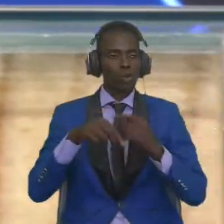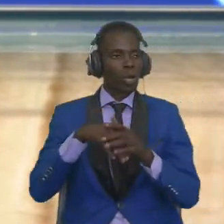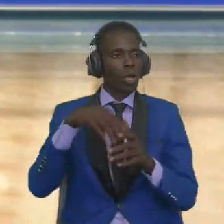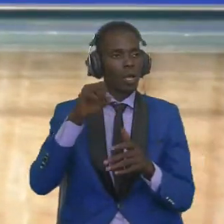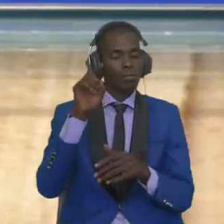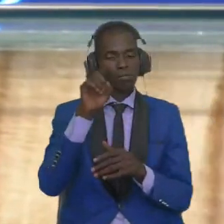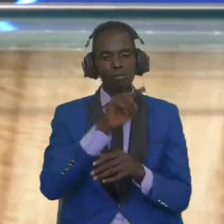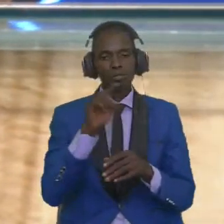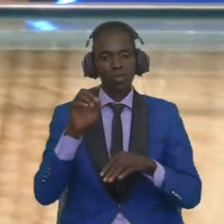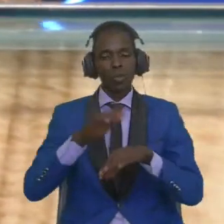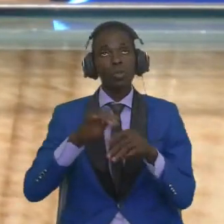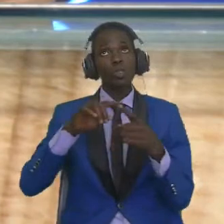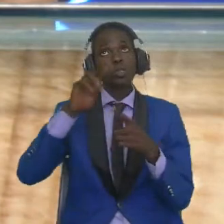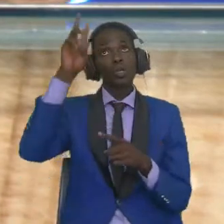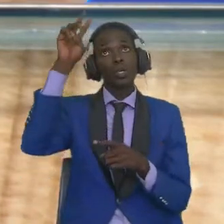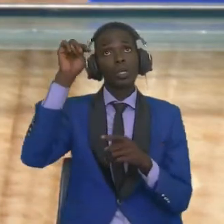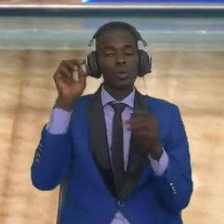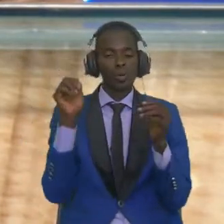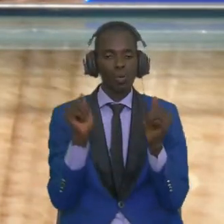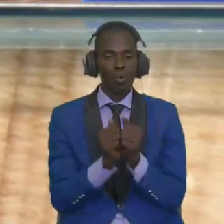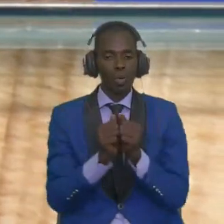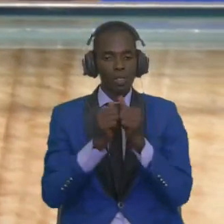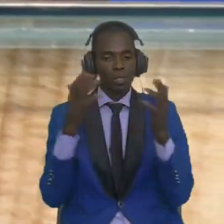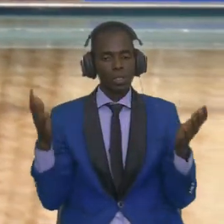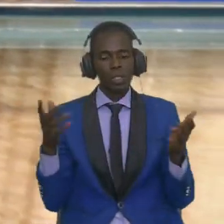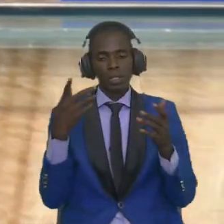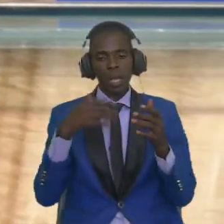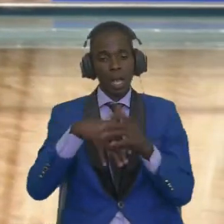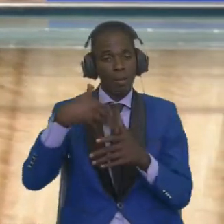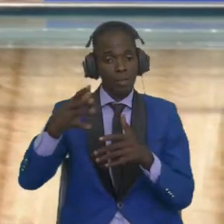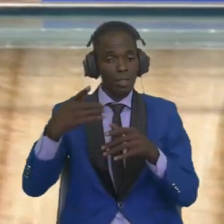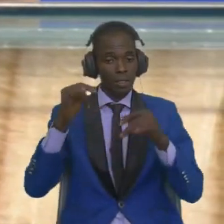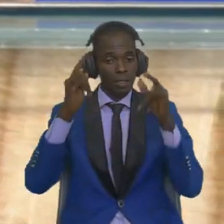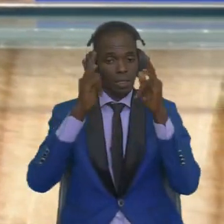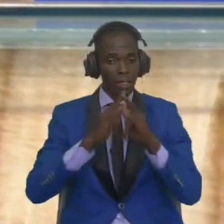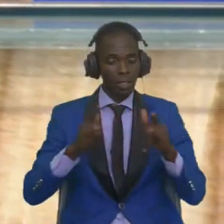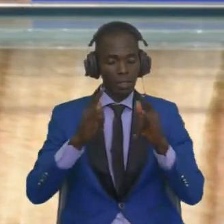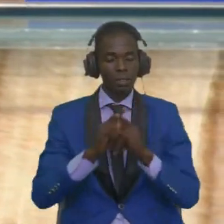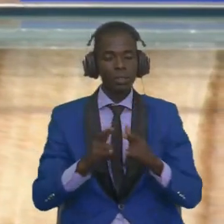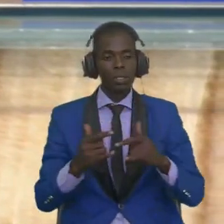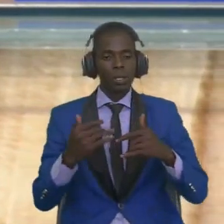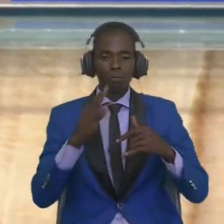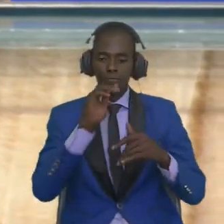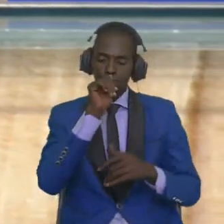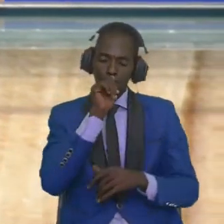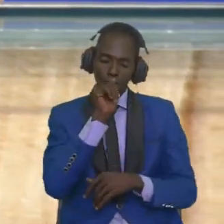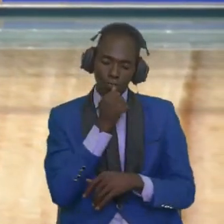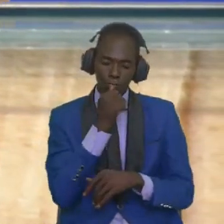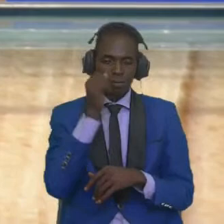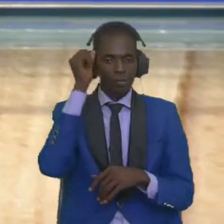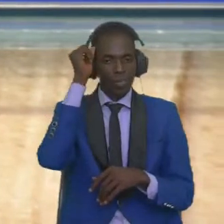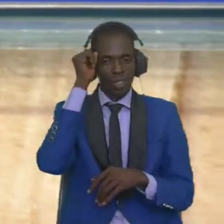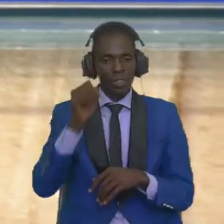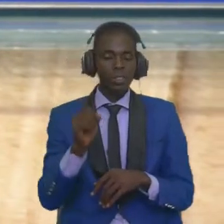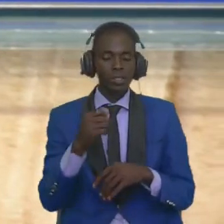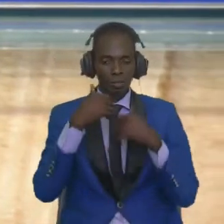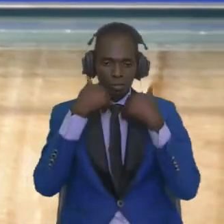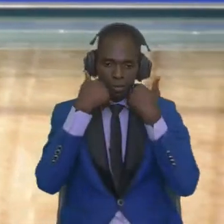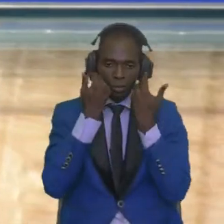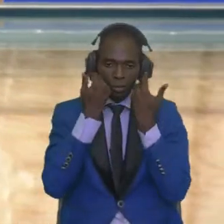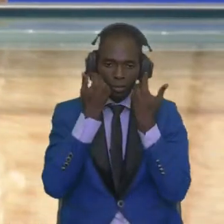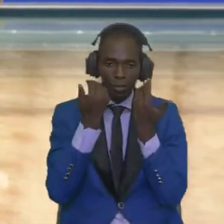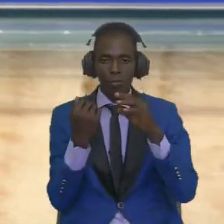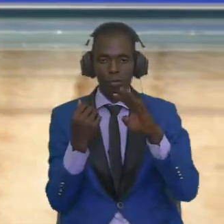therefore unto him without the camp, bearing his reproach. Verse 14,